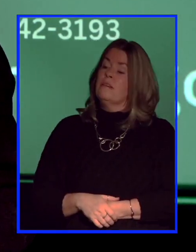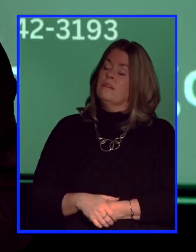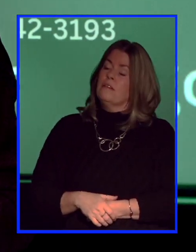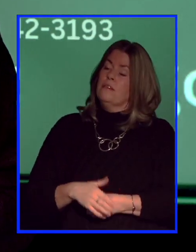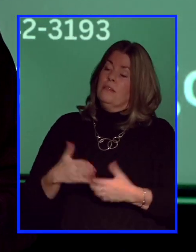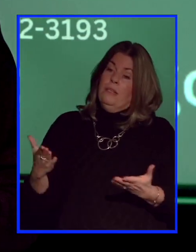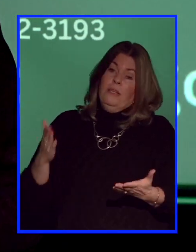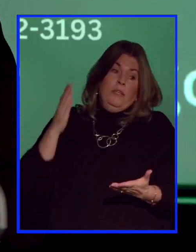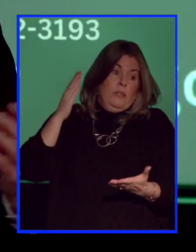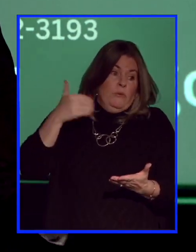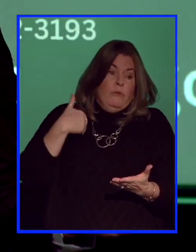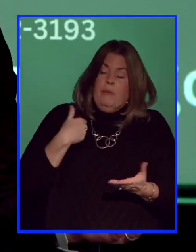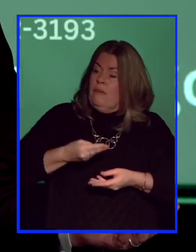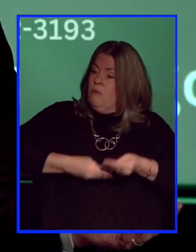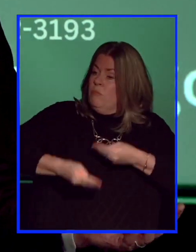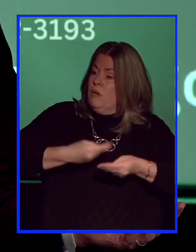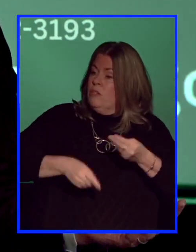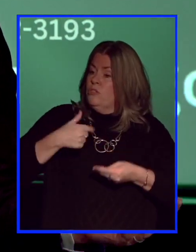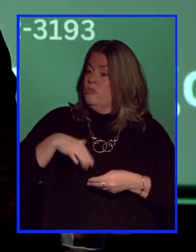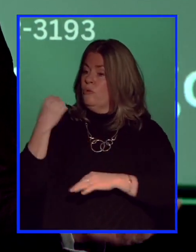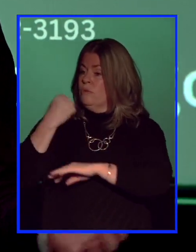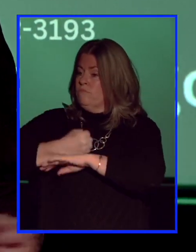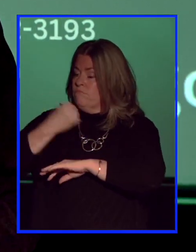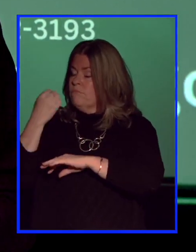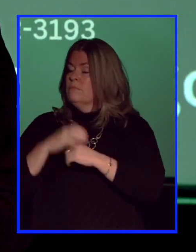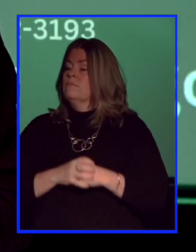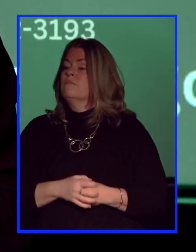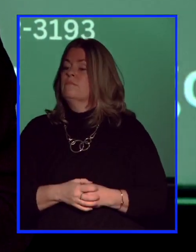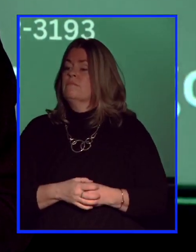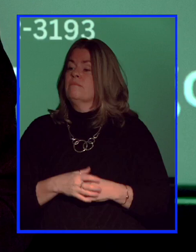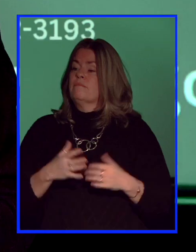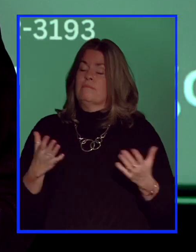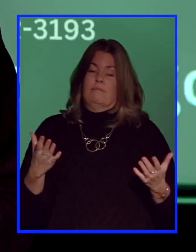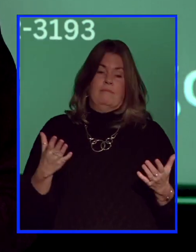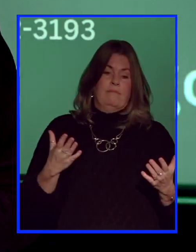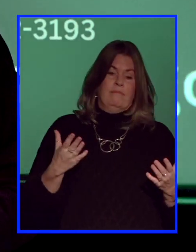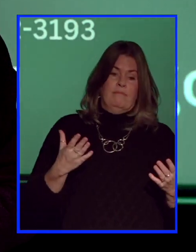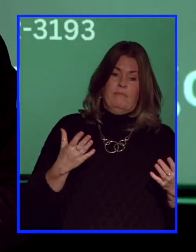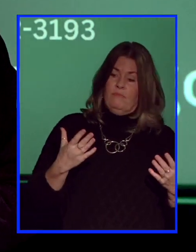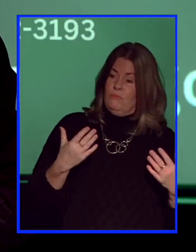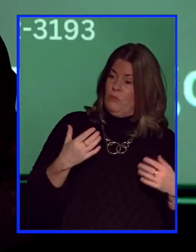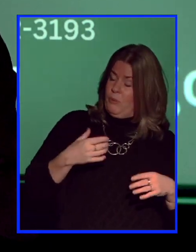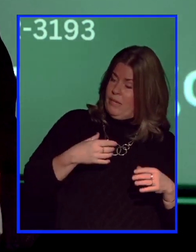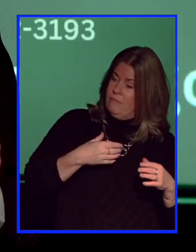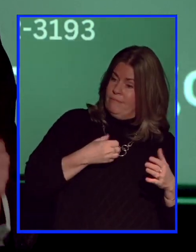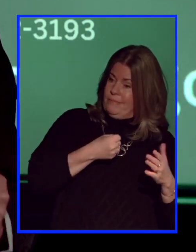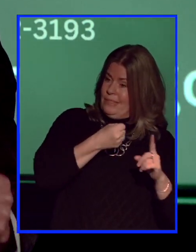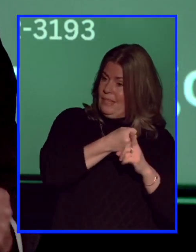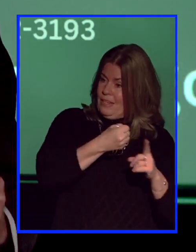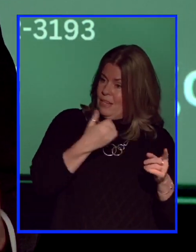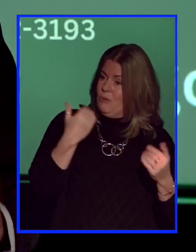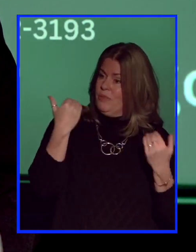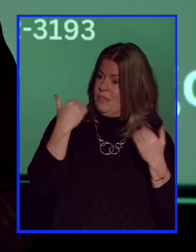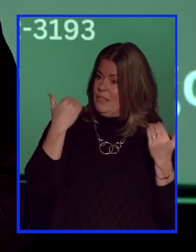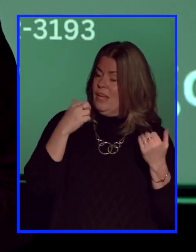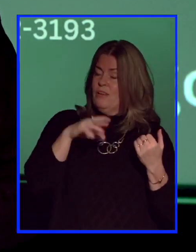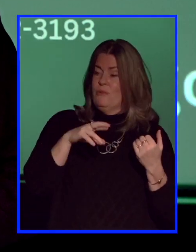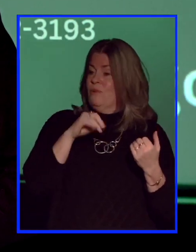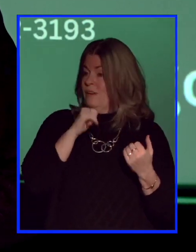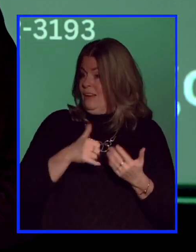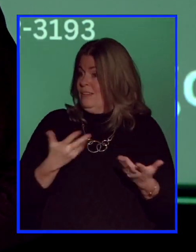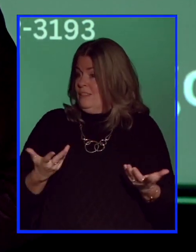government shutdown. There's a real question of whether we'll default on our debt or deal with the debt ceiling. Those are very live